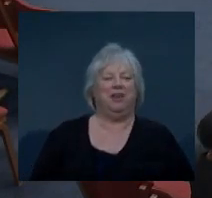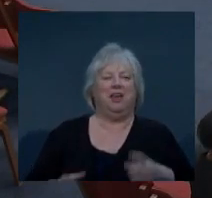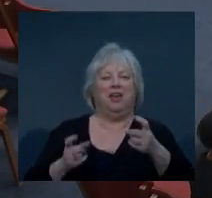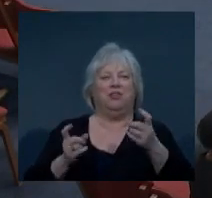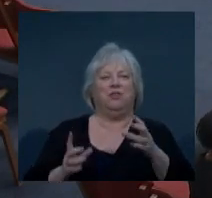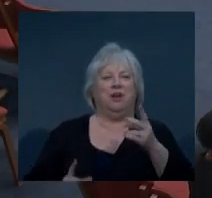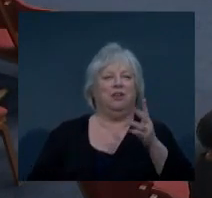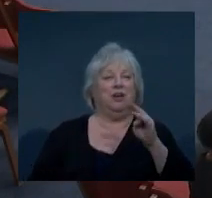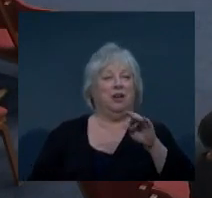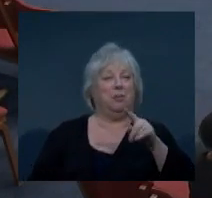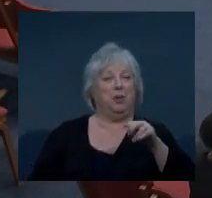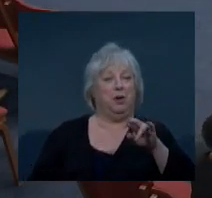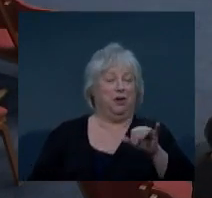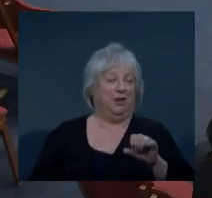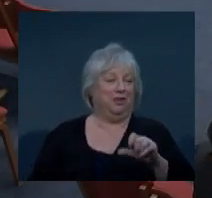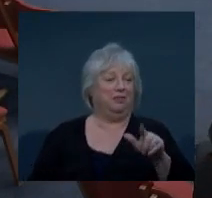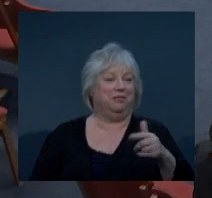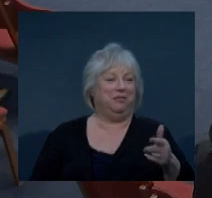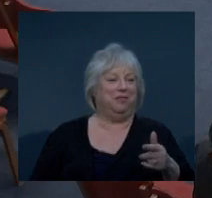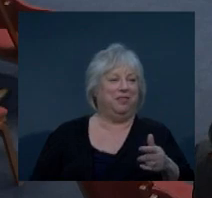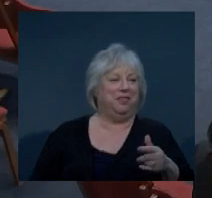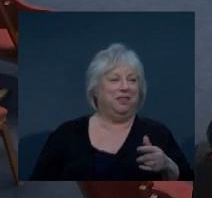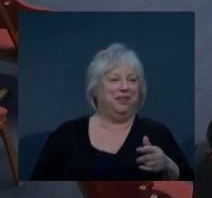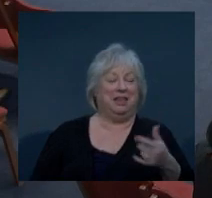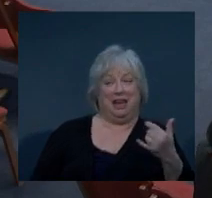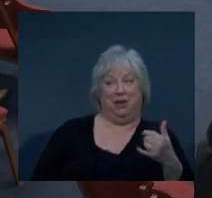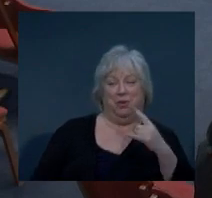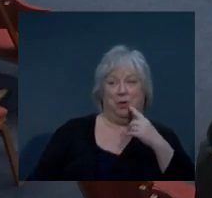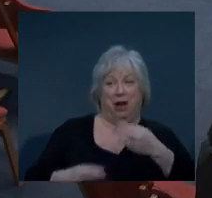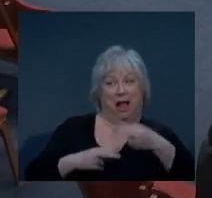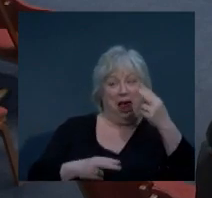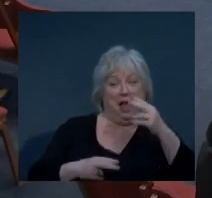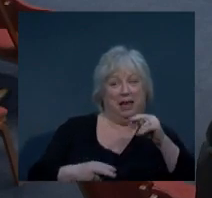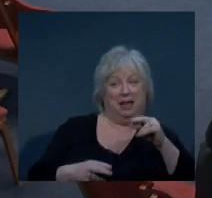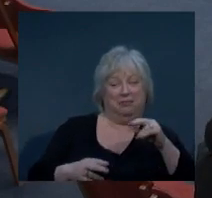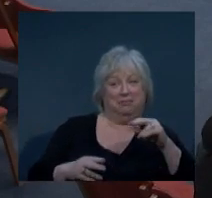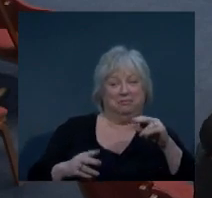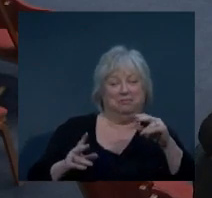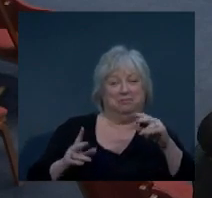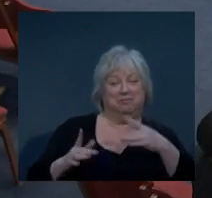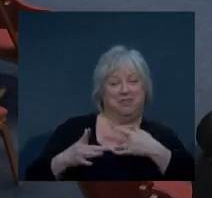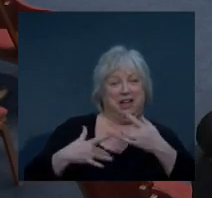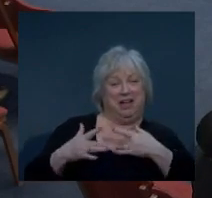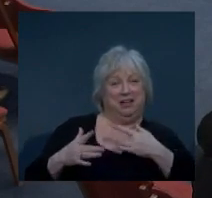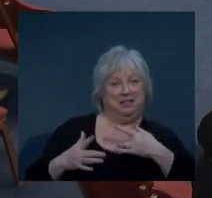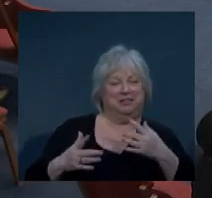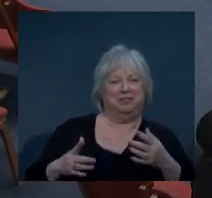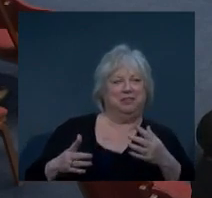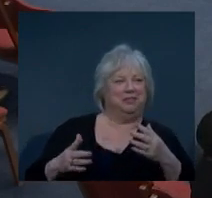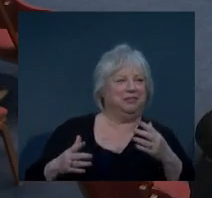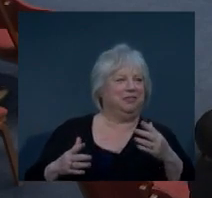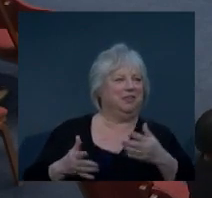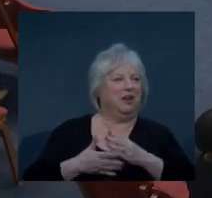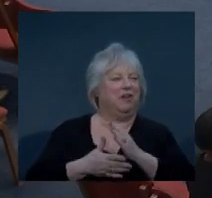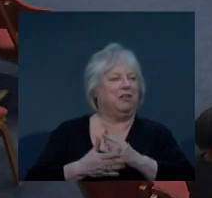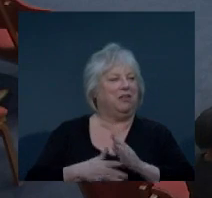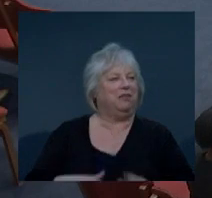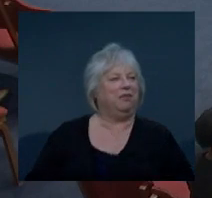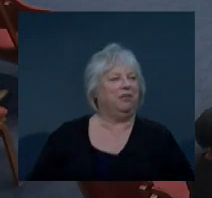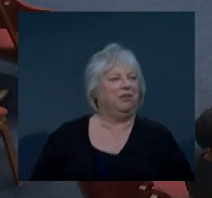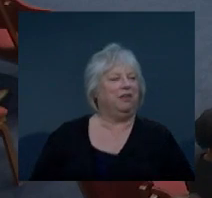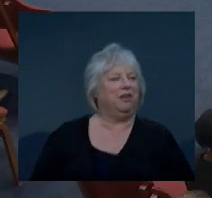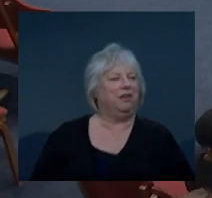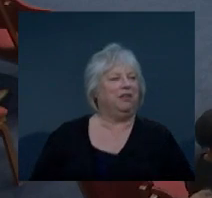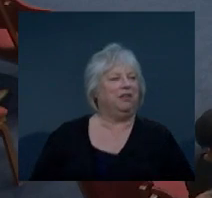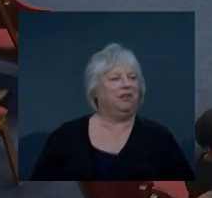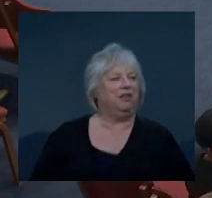Director Compurius. We're on a high note now, Director Compurius. All right, all right. We'll